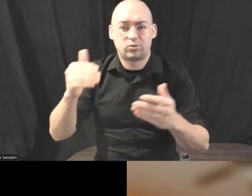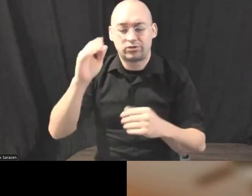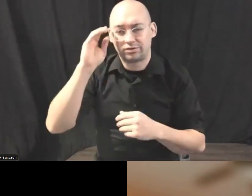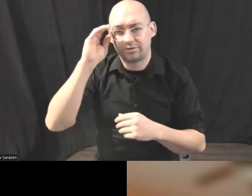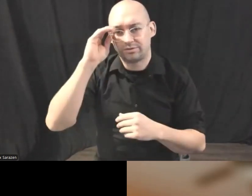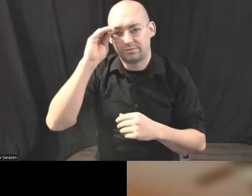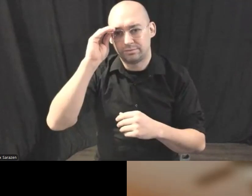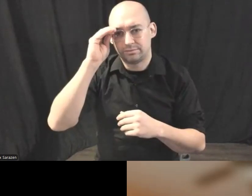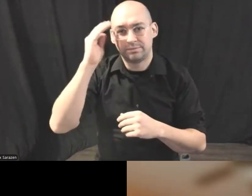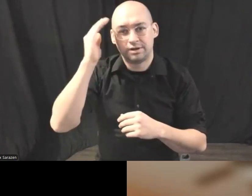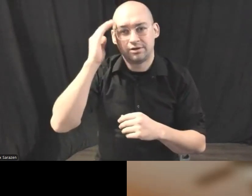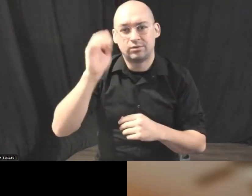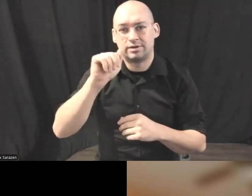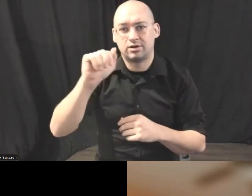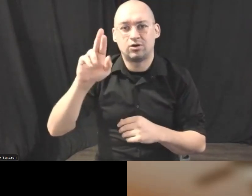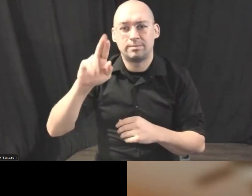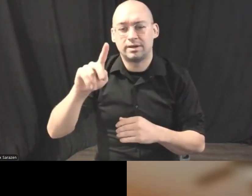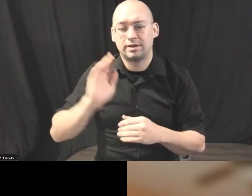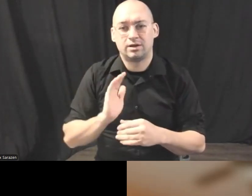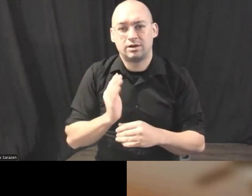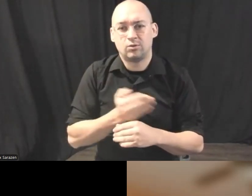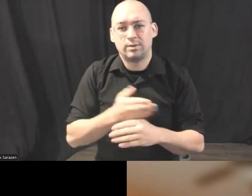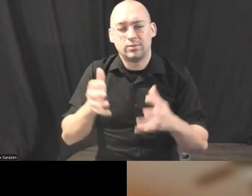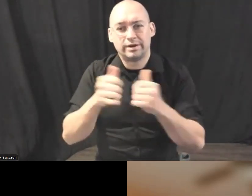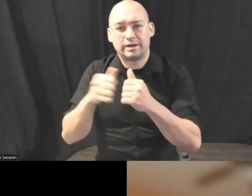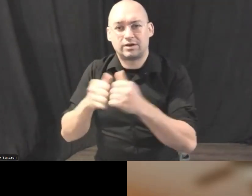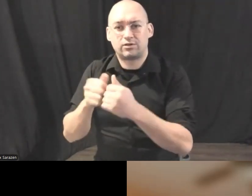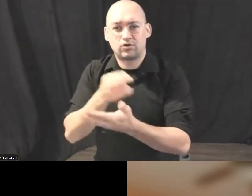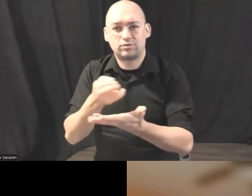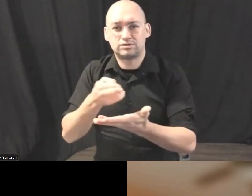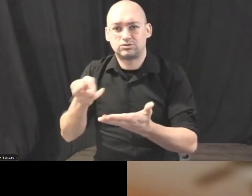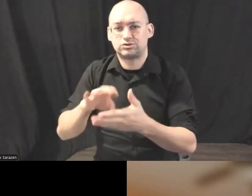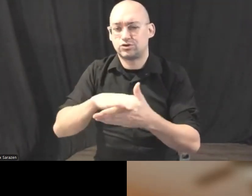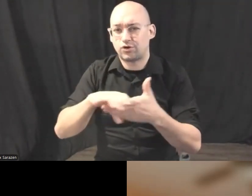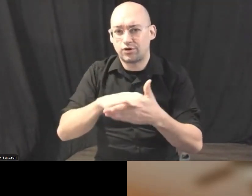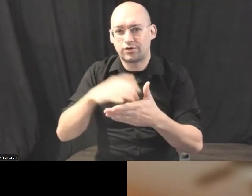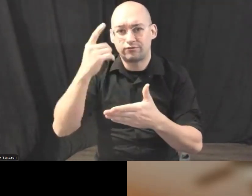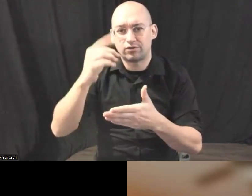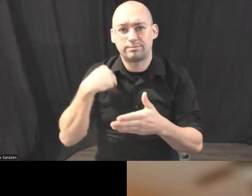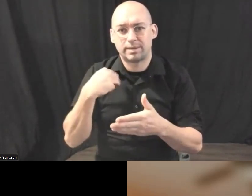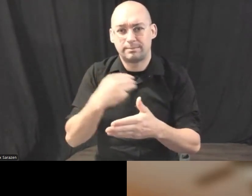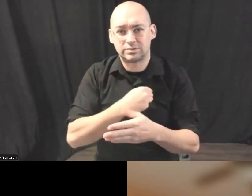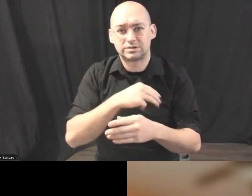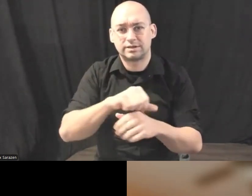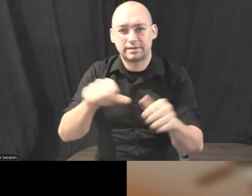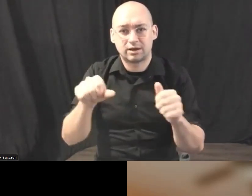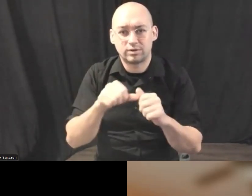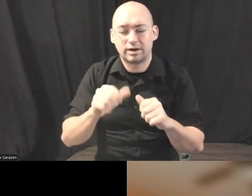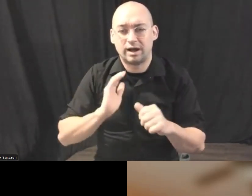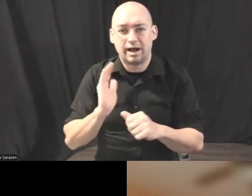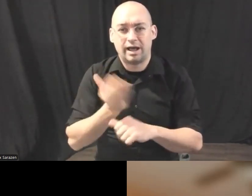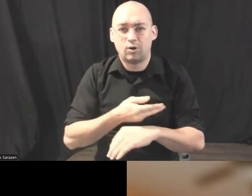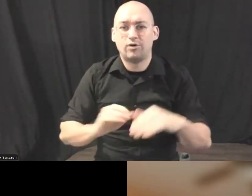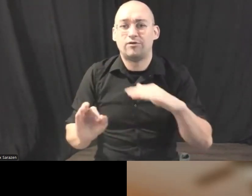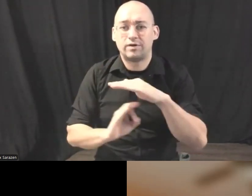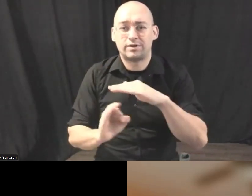AARP, you know, we put together a resource card for our members in the area. Our foundation did a